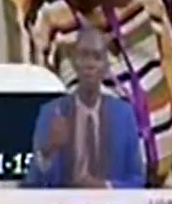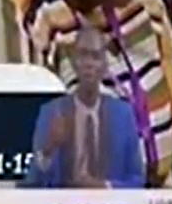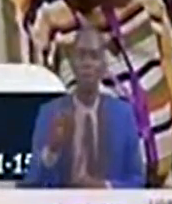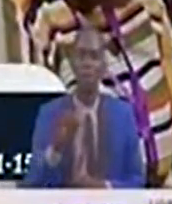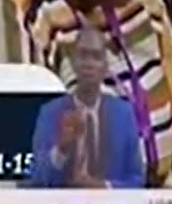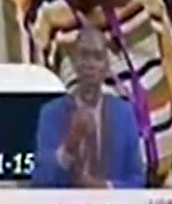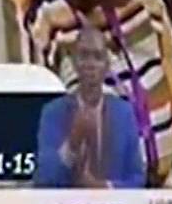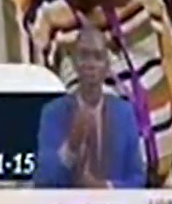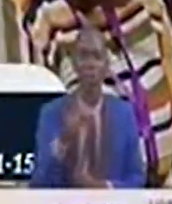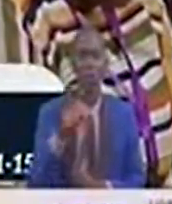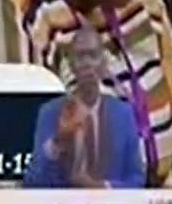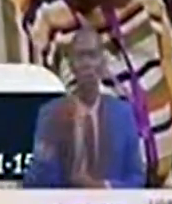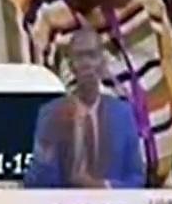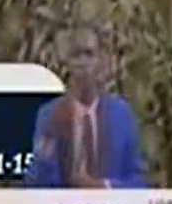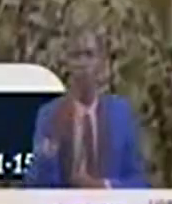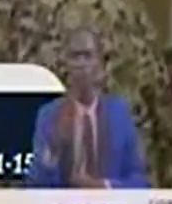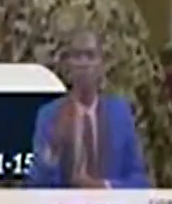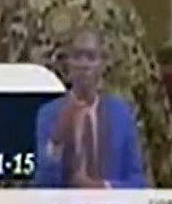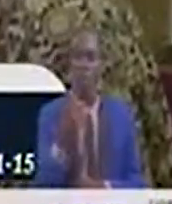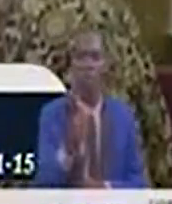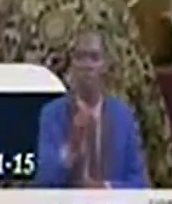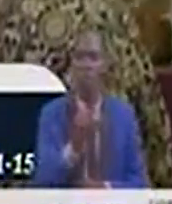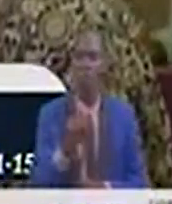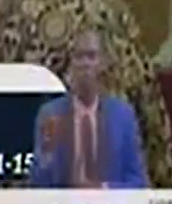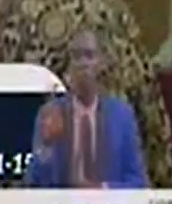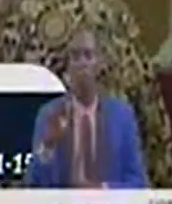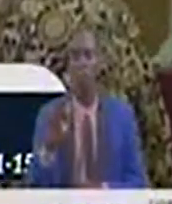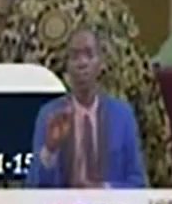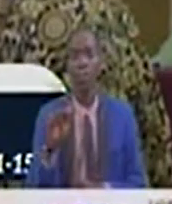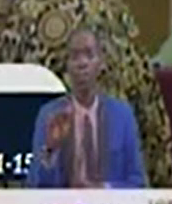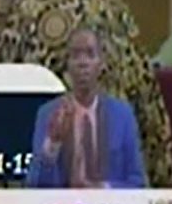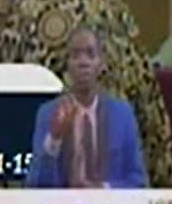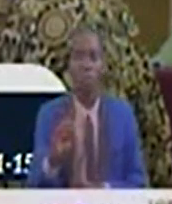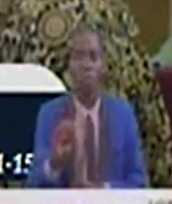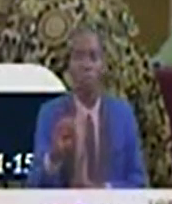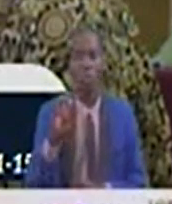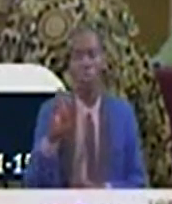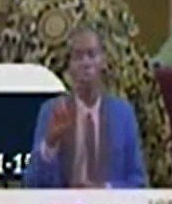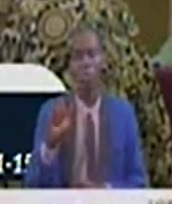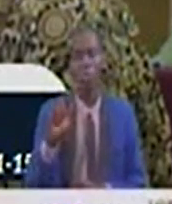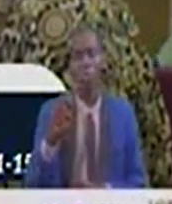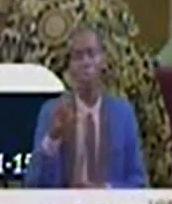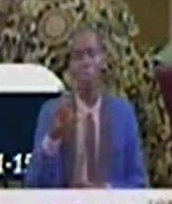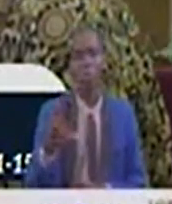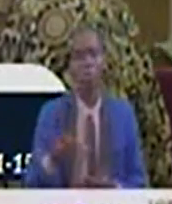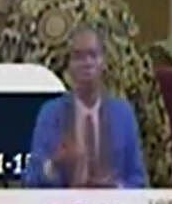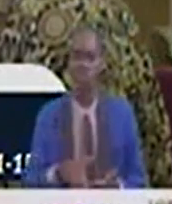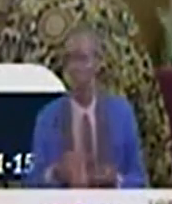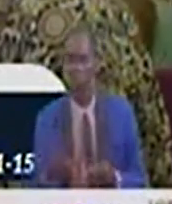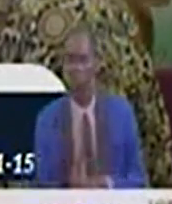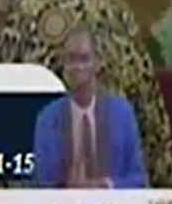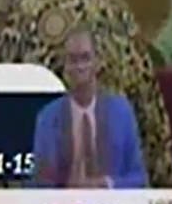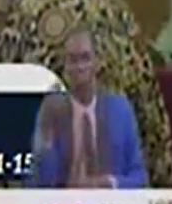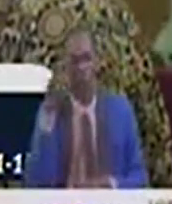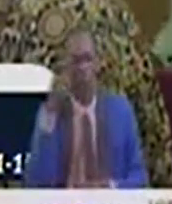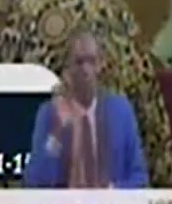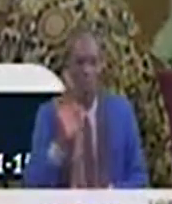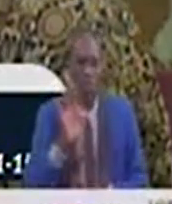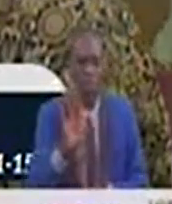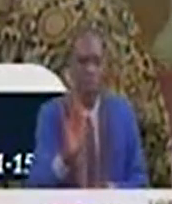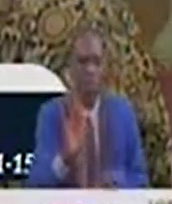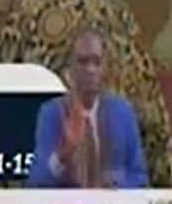reading from verse 13. So Saul died for his